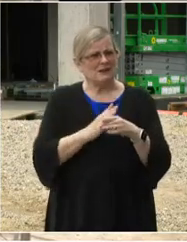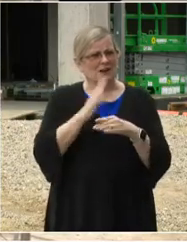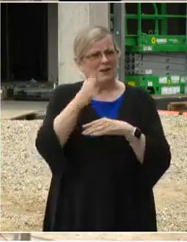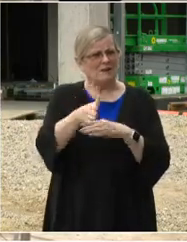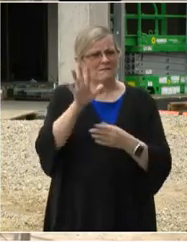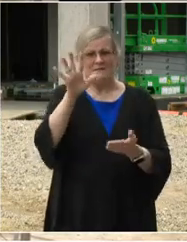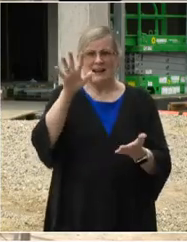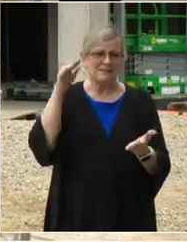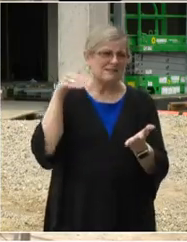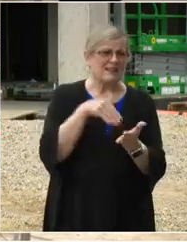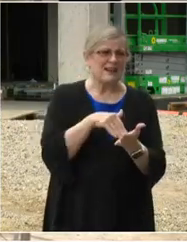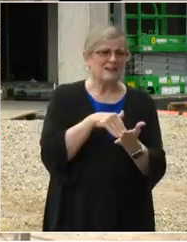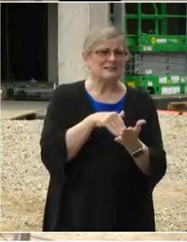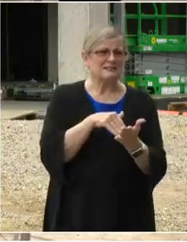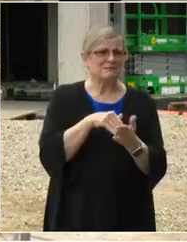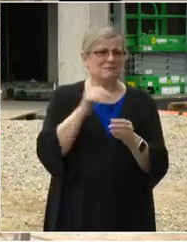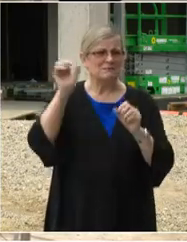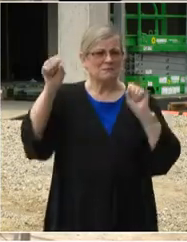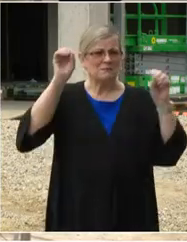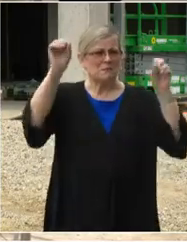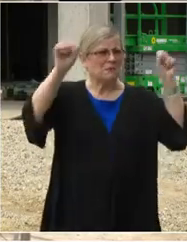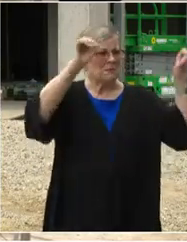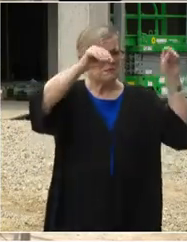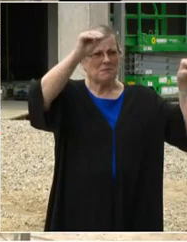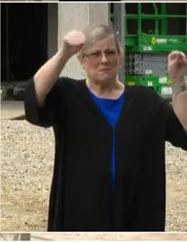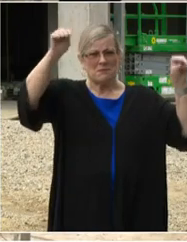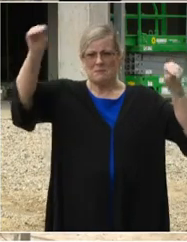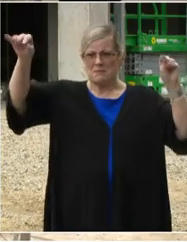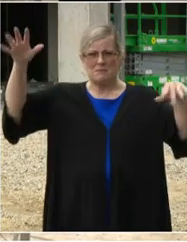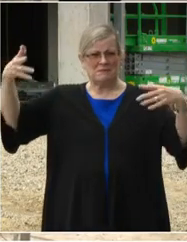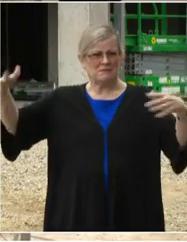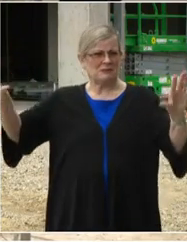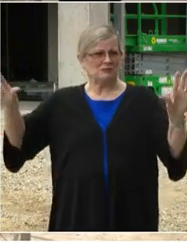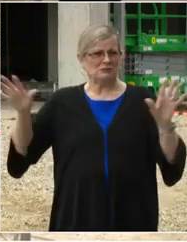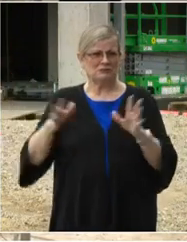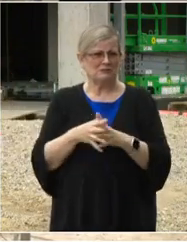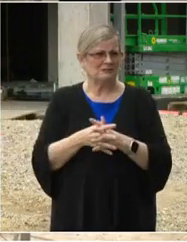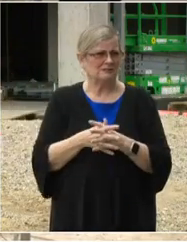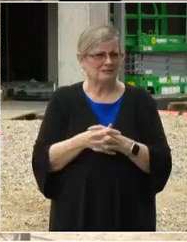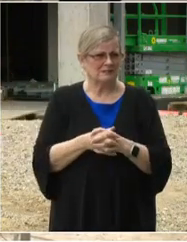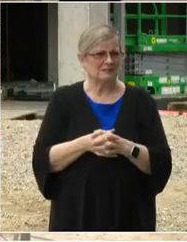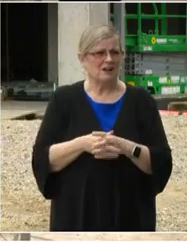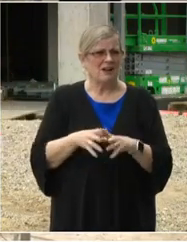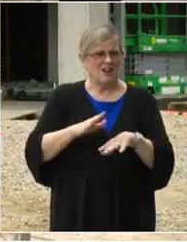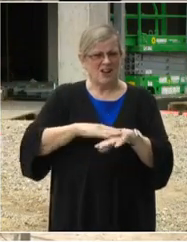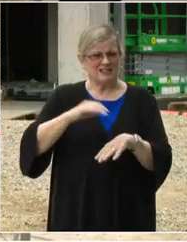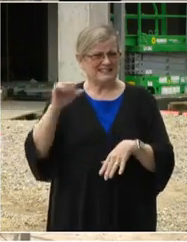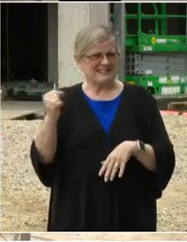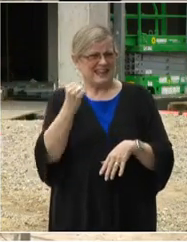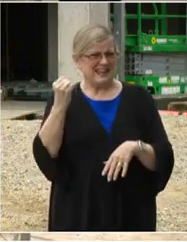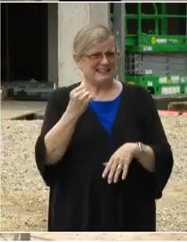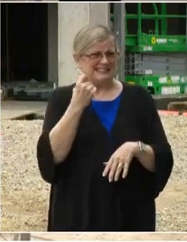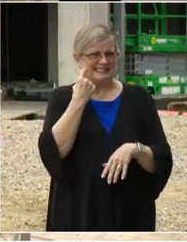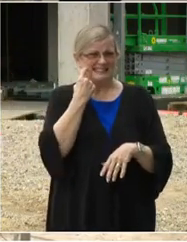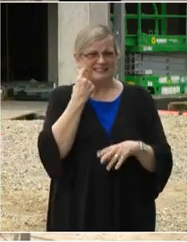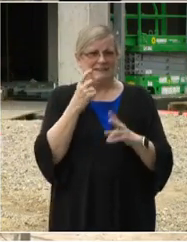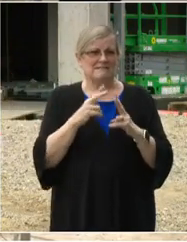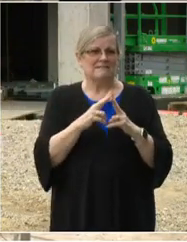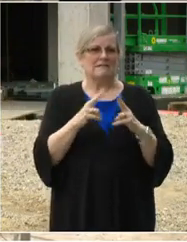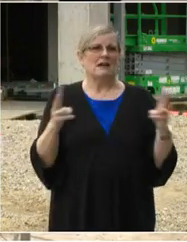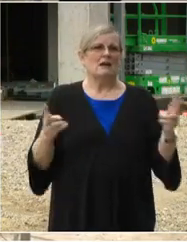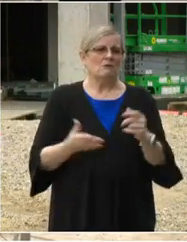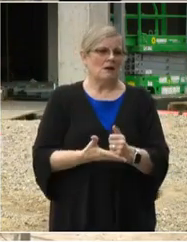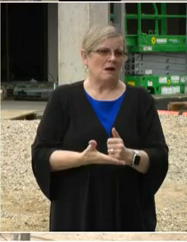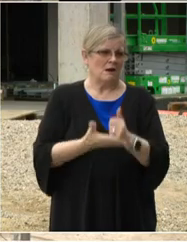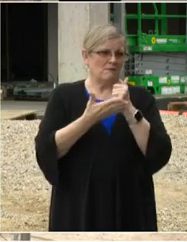5,000 contacts made in just a few hours on Saturday, so that's very helpful. So we need